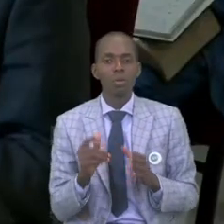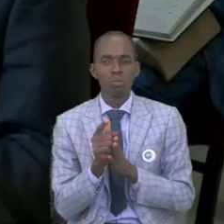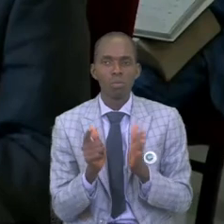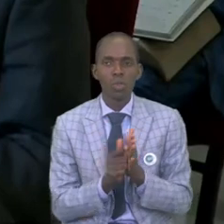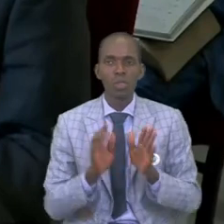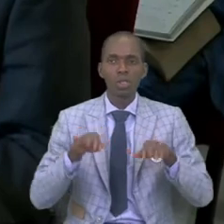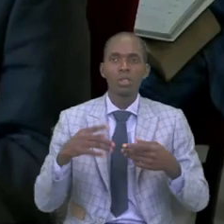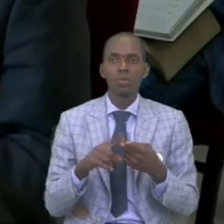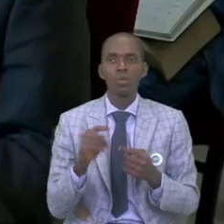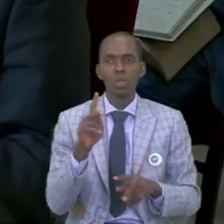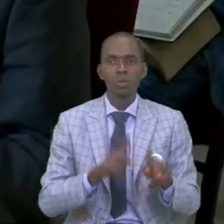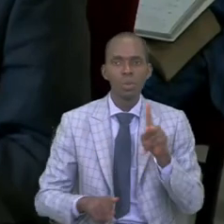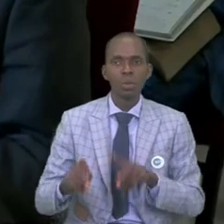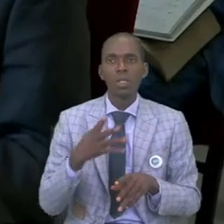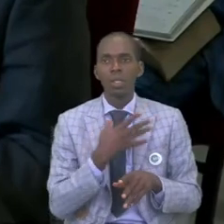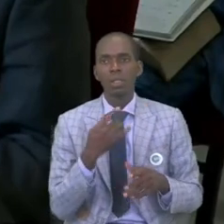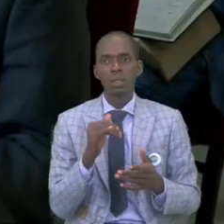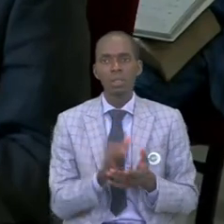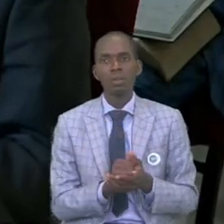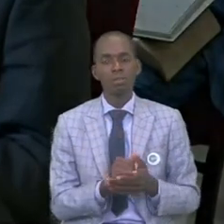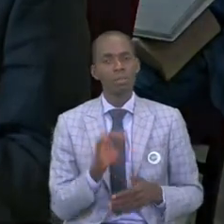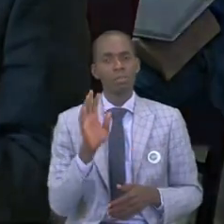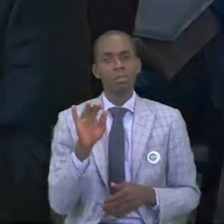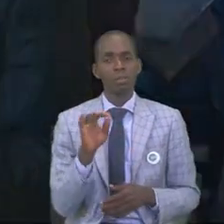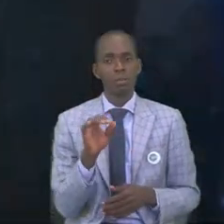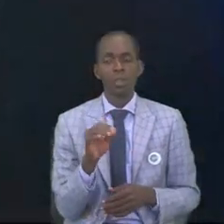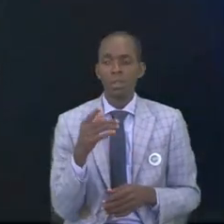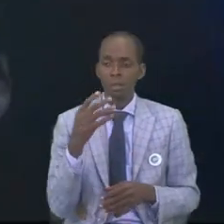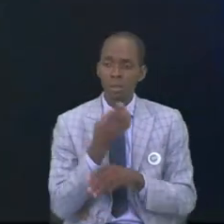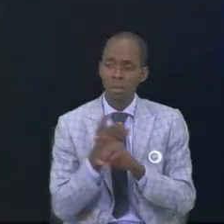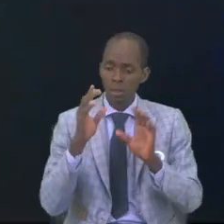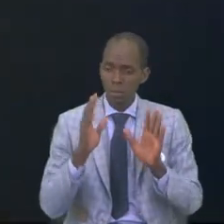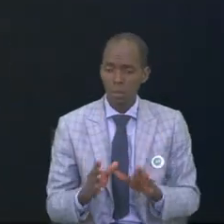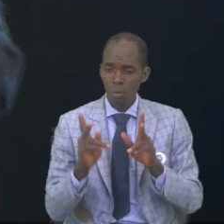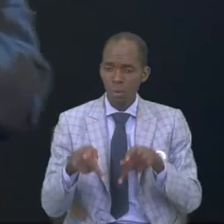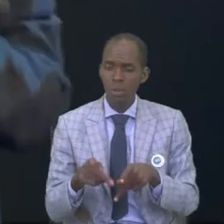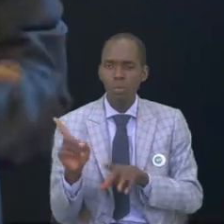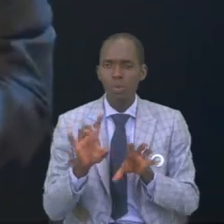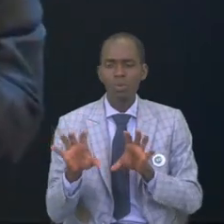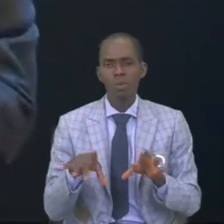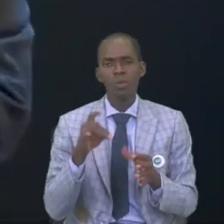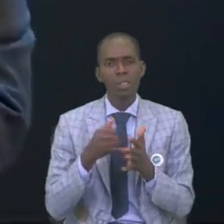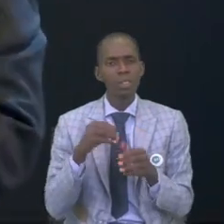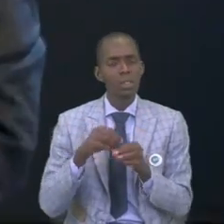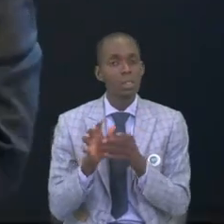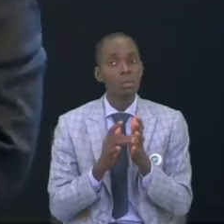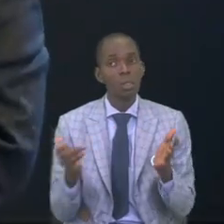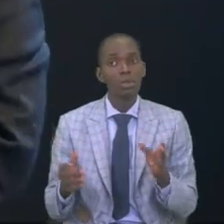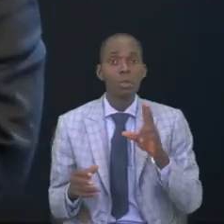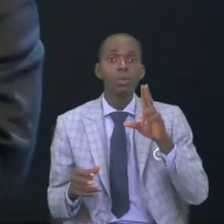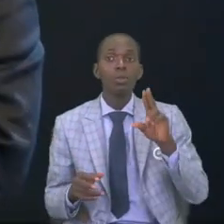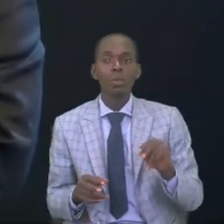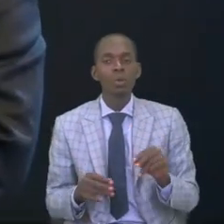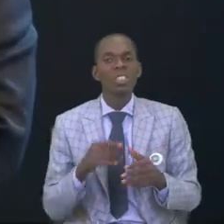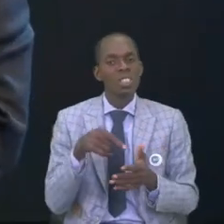then this, I say, sir, deliverance minister, where do we find that in the Bible? No, this is my experience. I was in